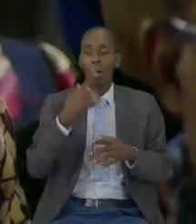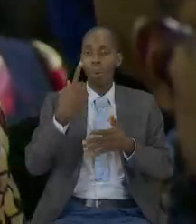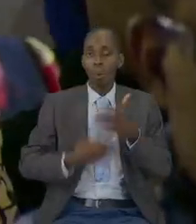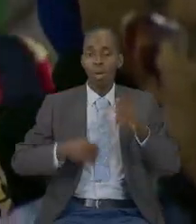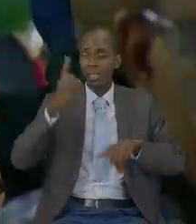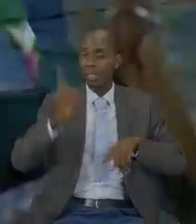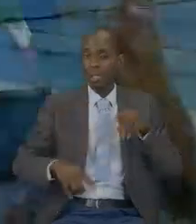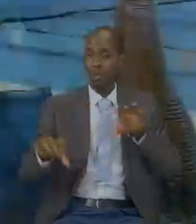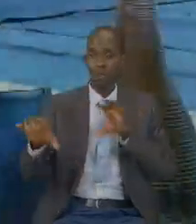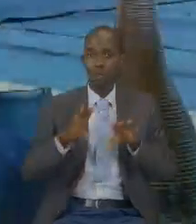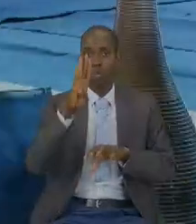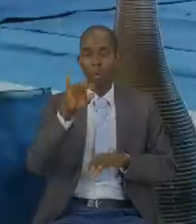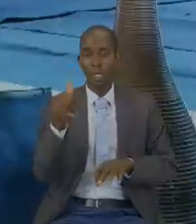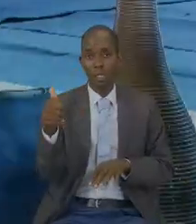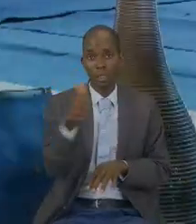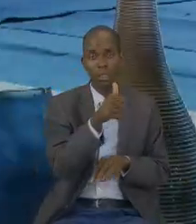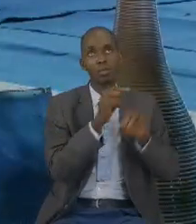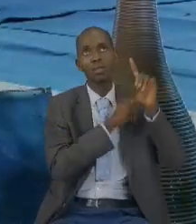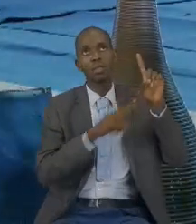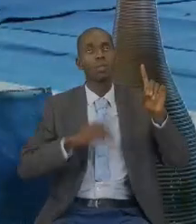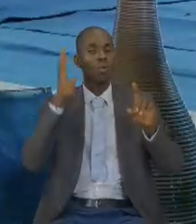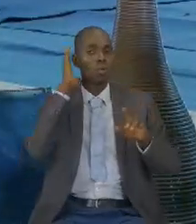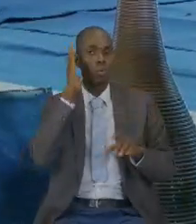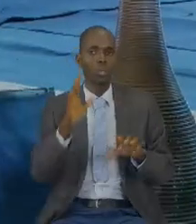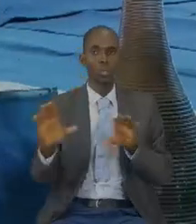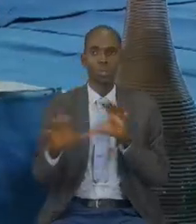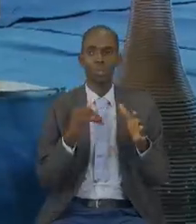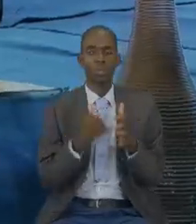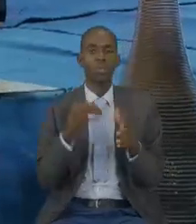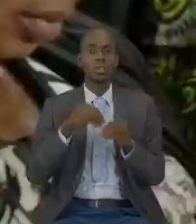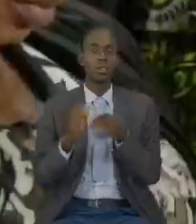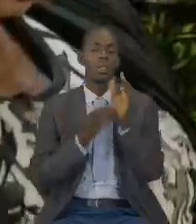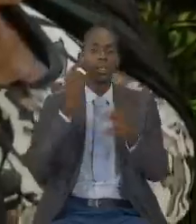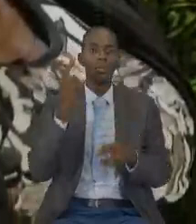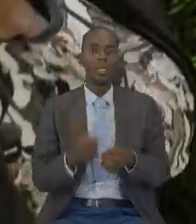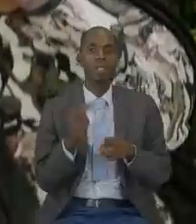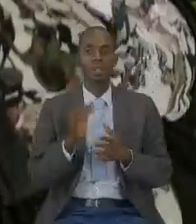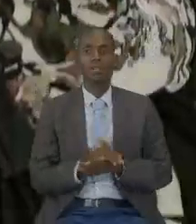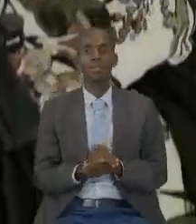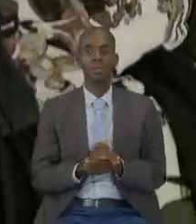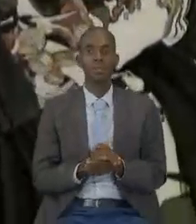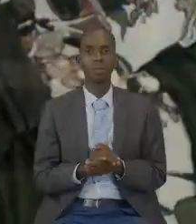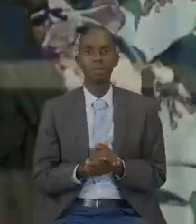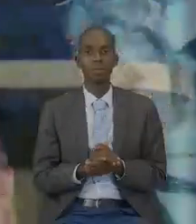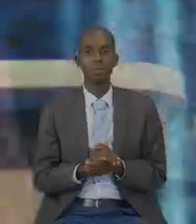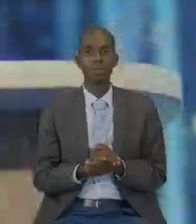by yourself, the Lord will do in Jesus' name.